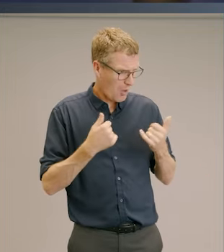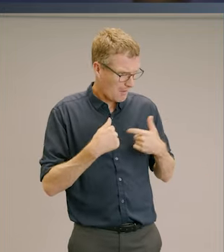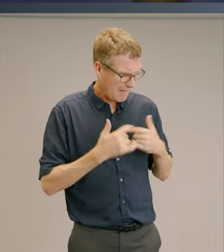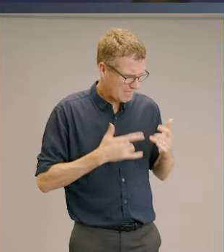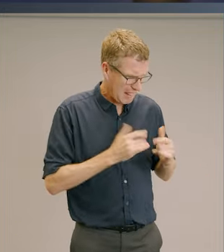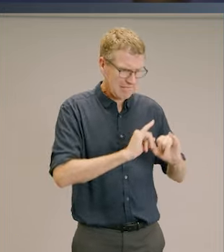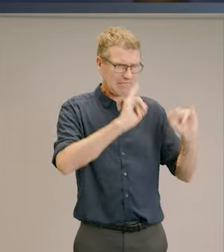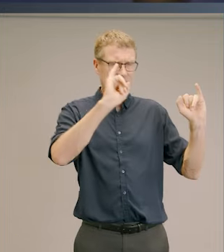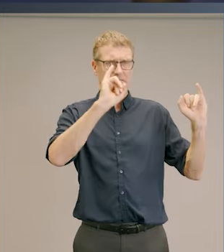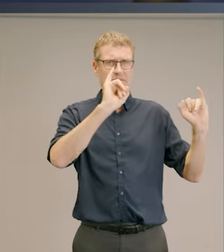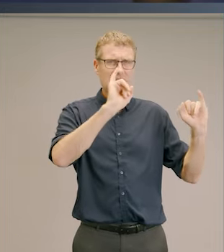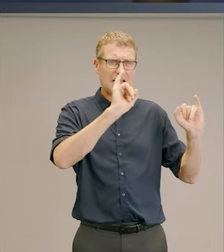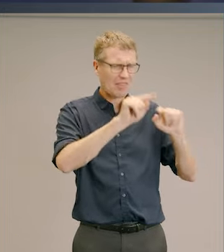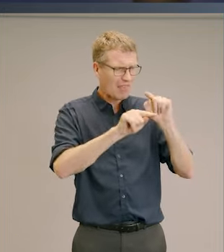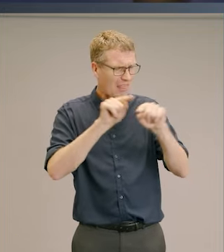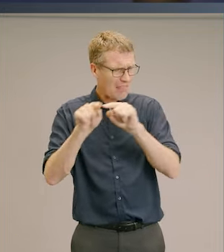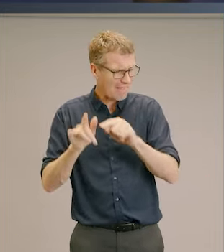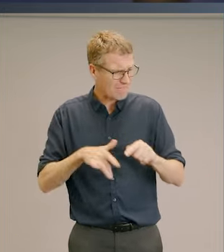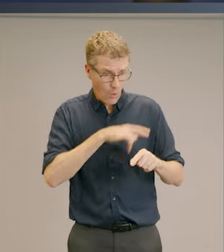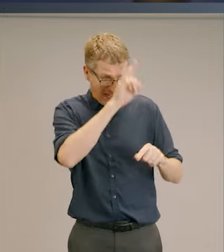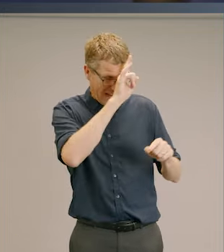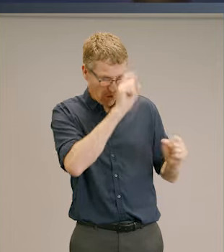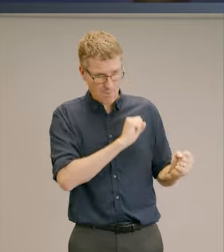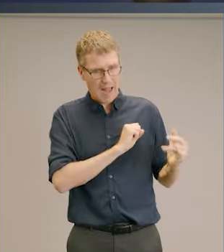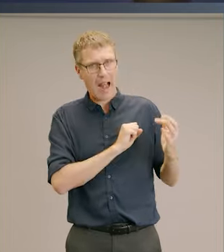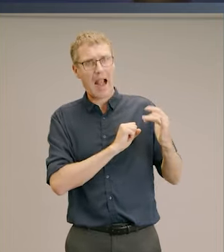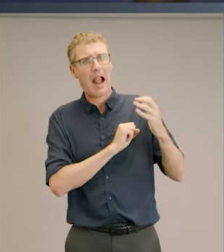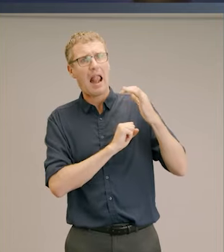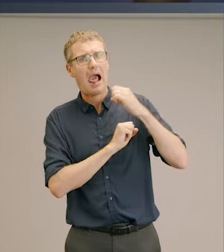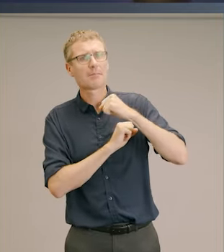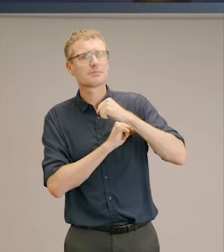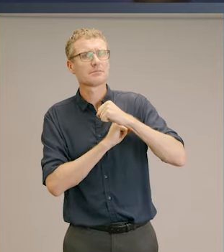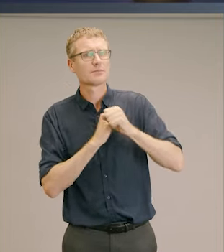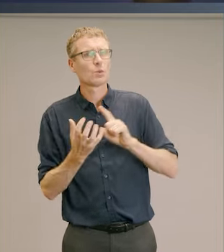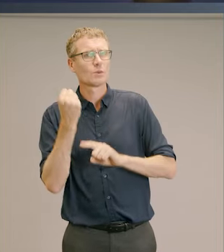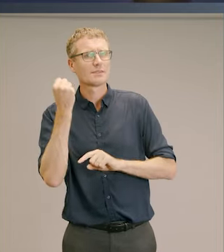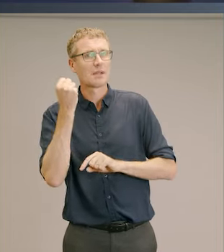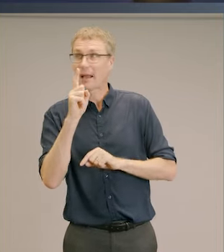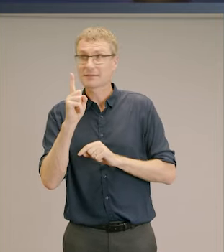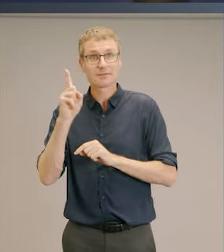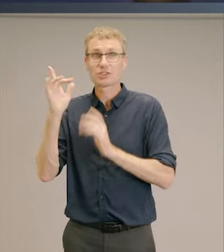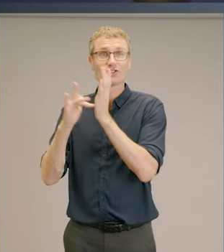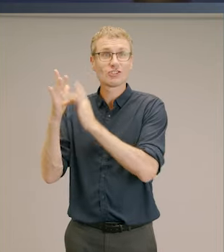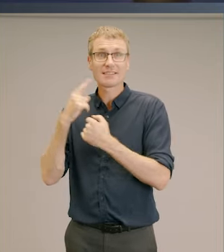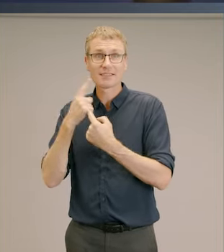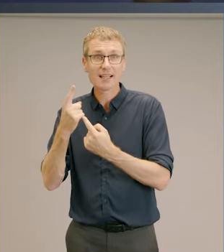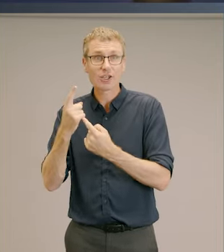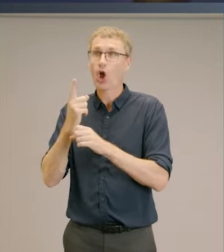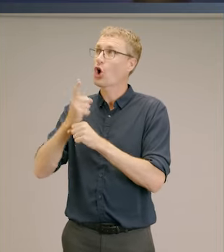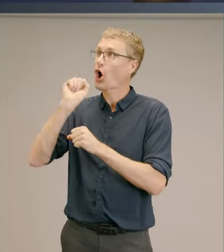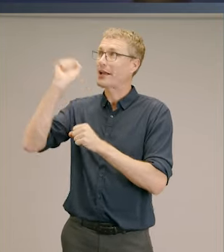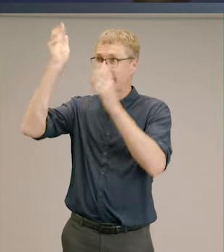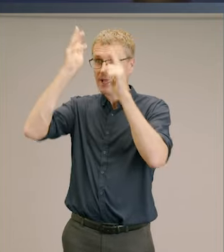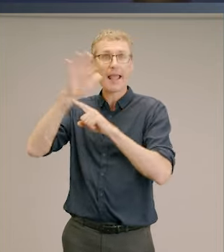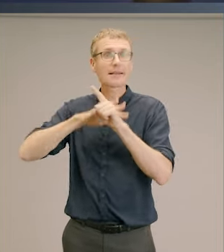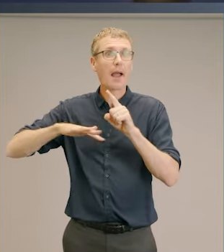Jesus? Everything looks dark and chaotic. It looks like evil may have won the day. But Jesus